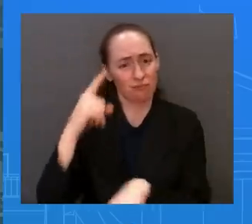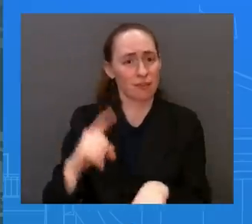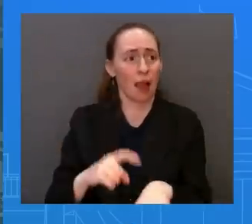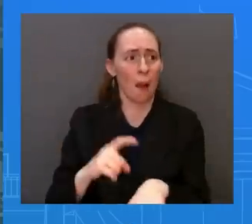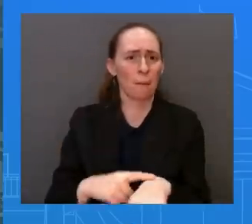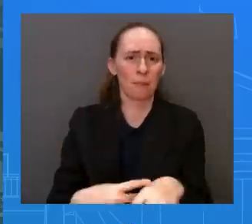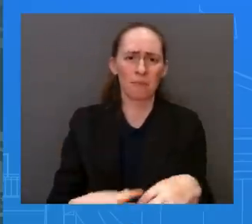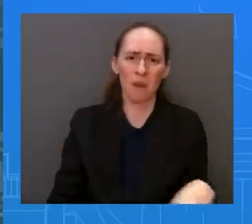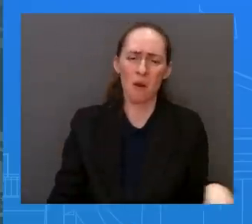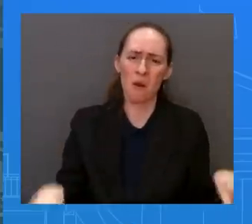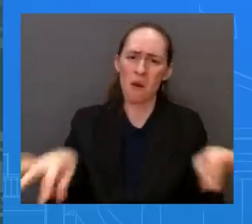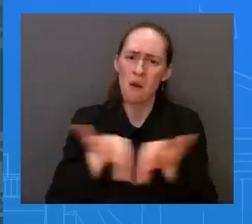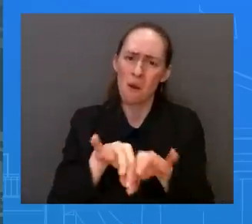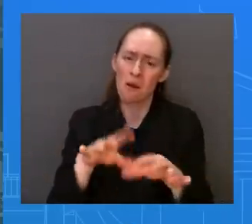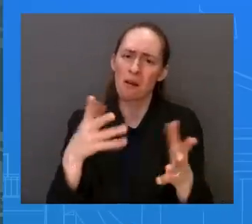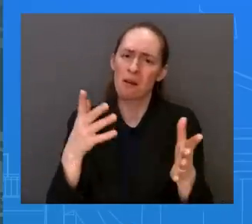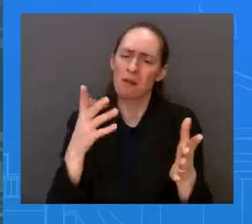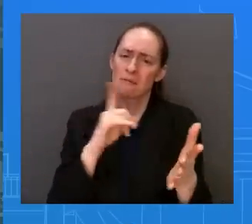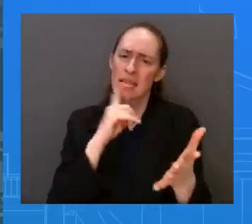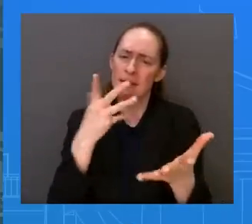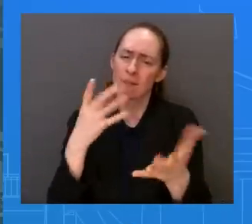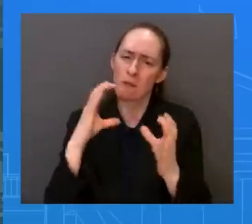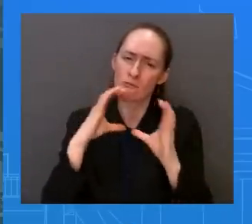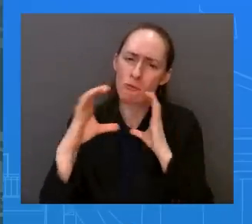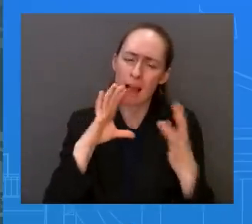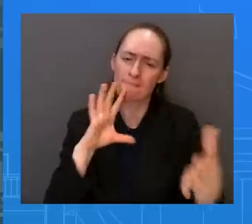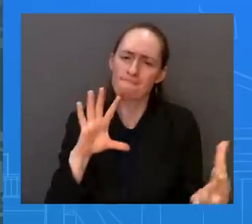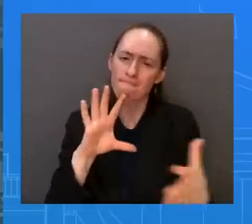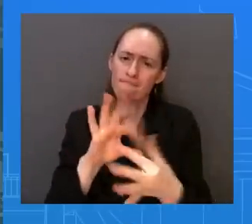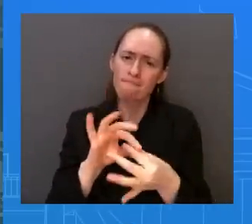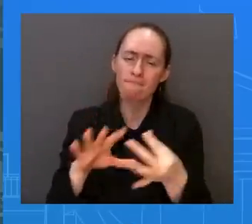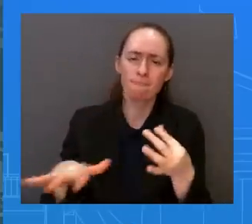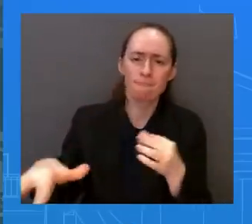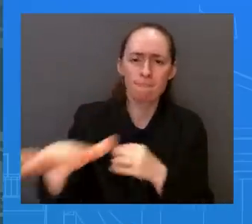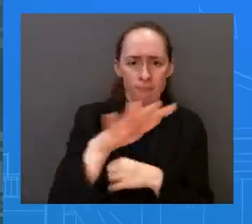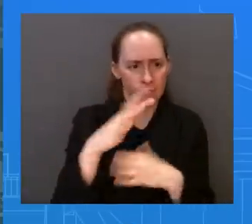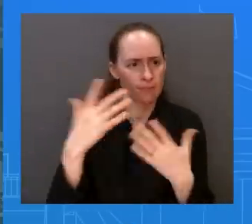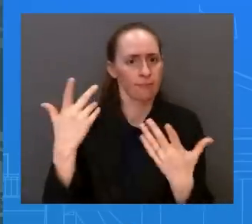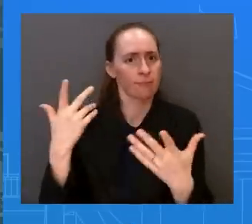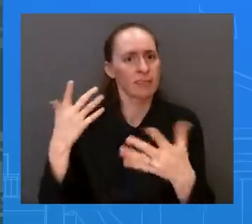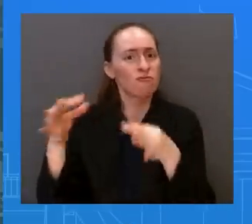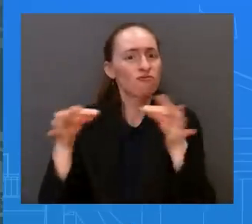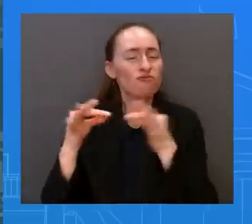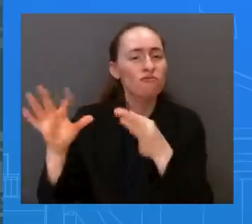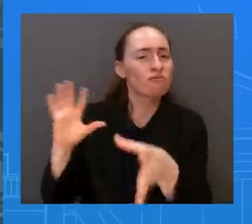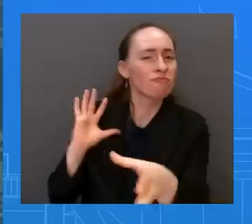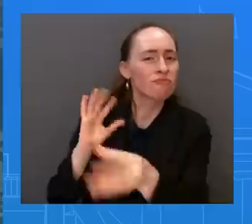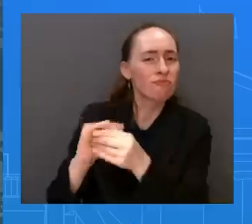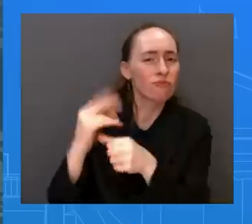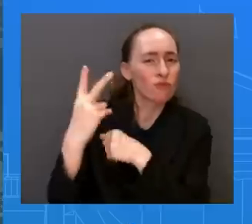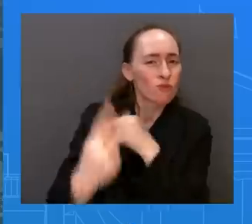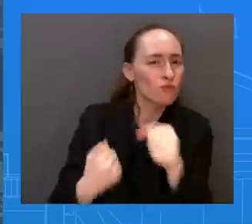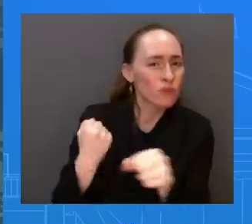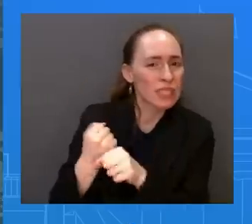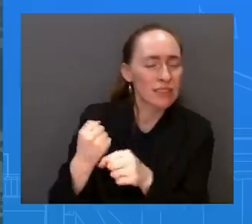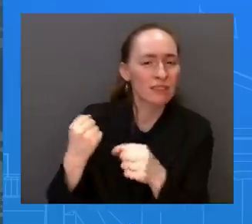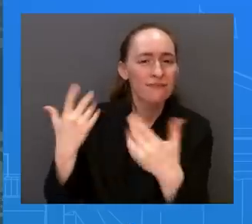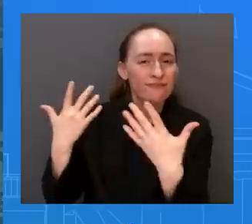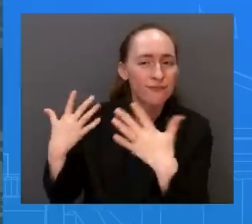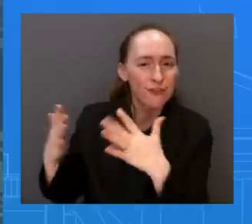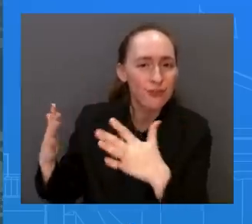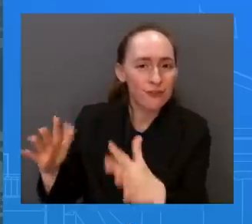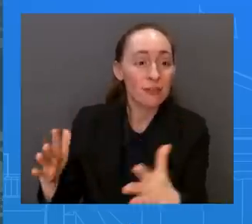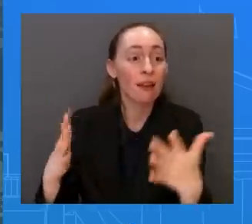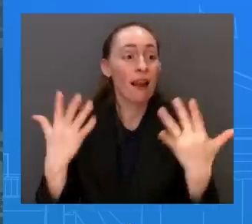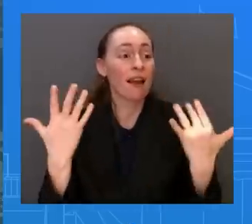talk about the last 2 years, to talk about where we've been and where we're going. And that is important to the president. That doesn't change. This is his second